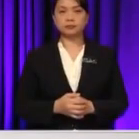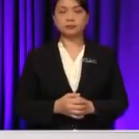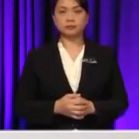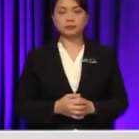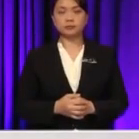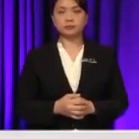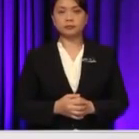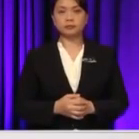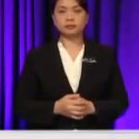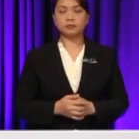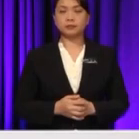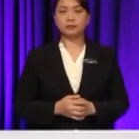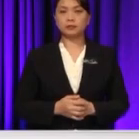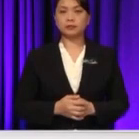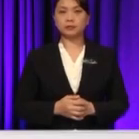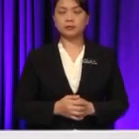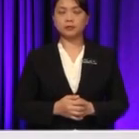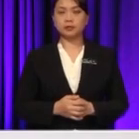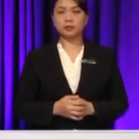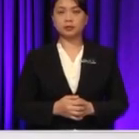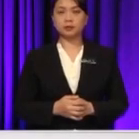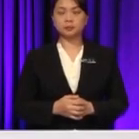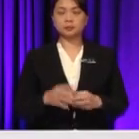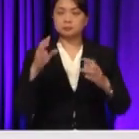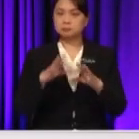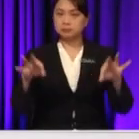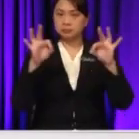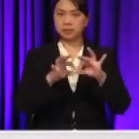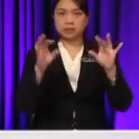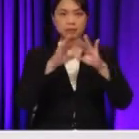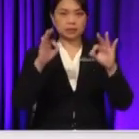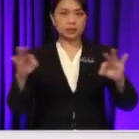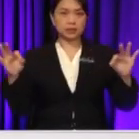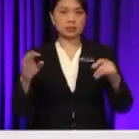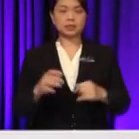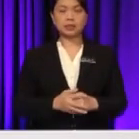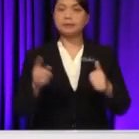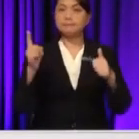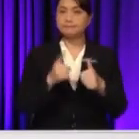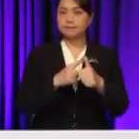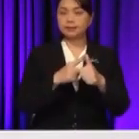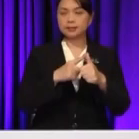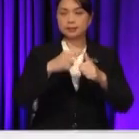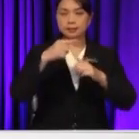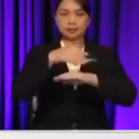It is usually located or written in the first line of each paragraph. Oh, a good clue already there.